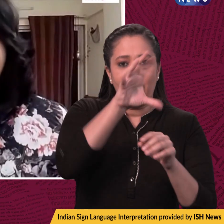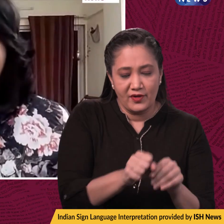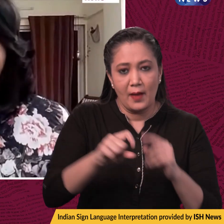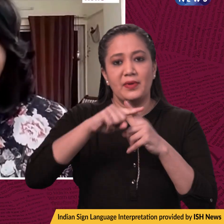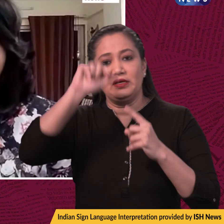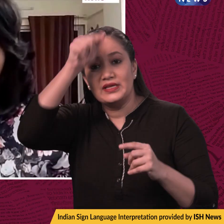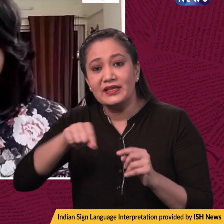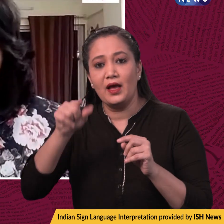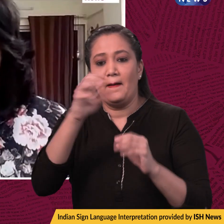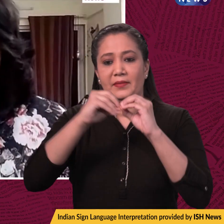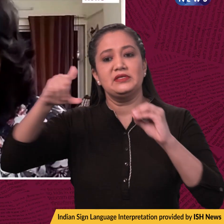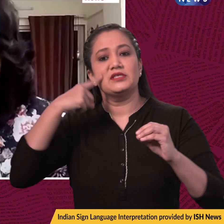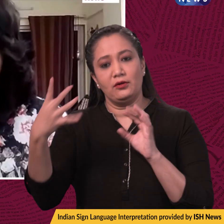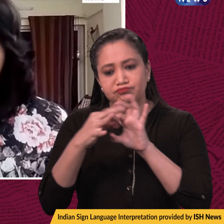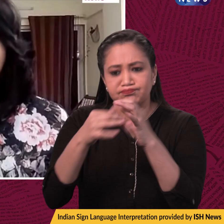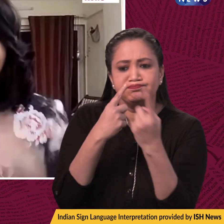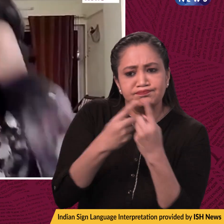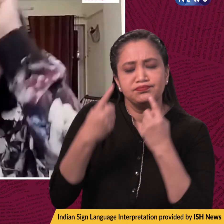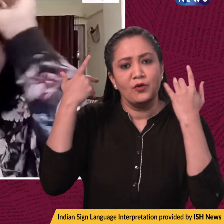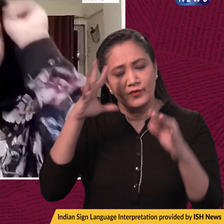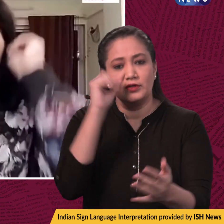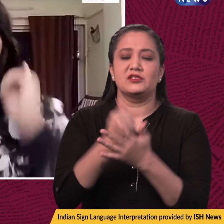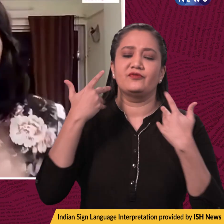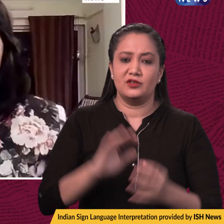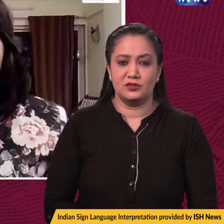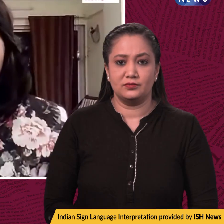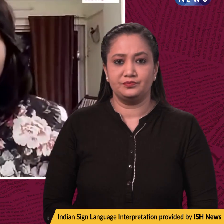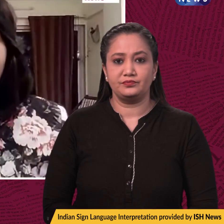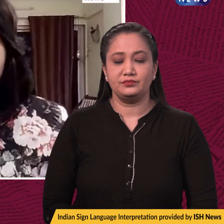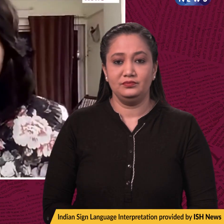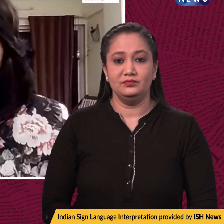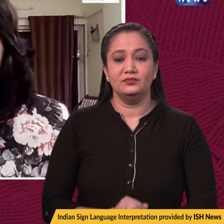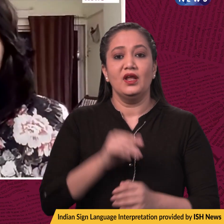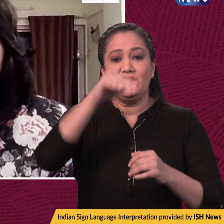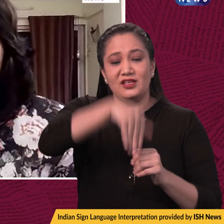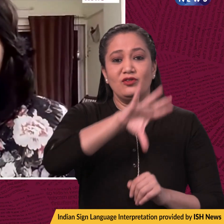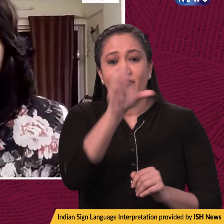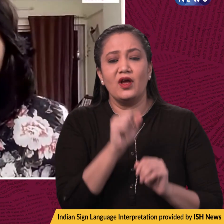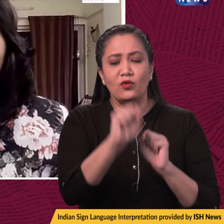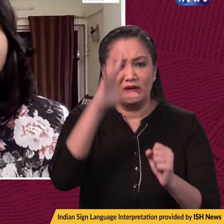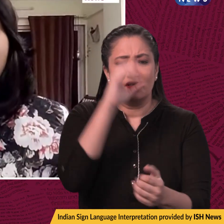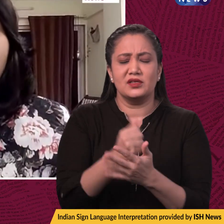with the Indian Cricket Board. Now, in a statement, the South African board has said, and I quote, "The